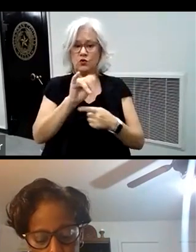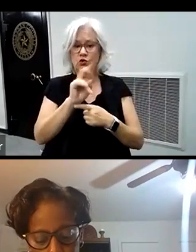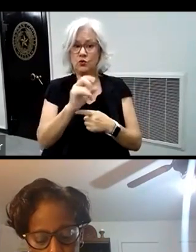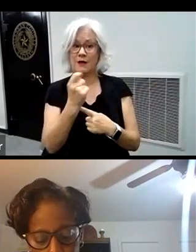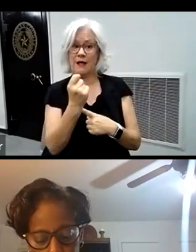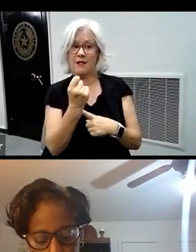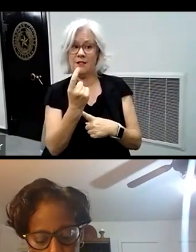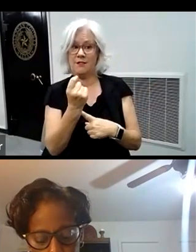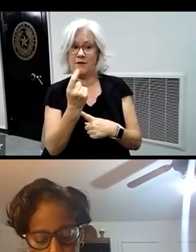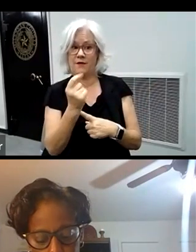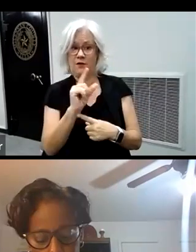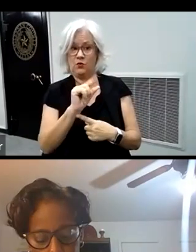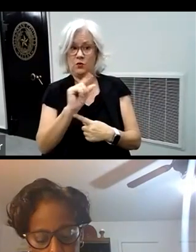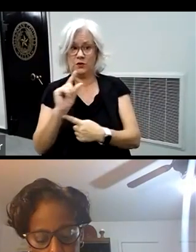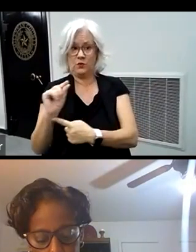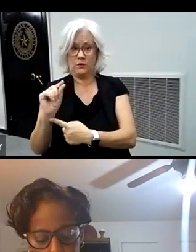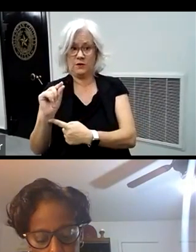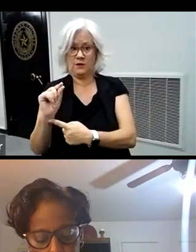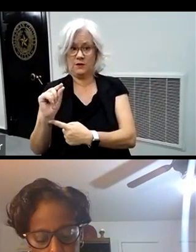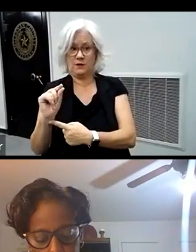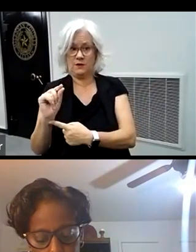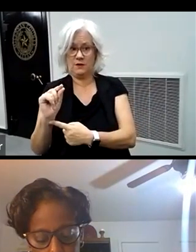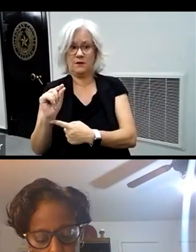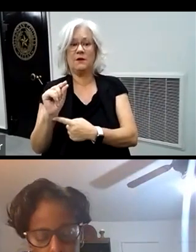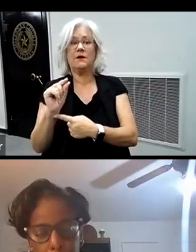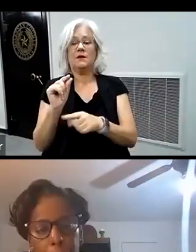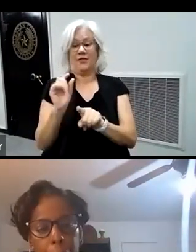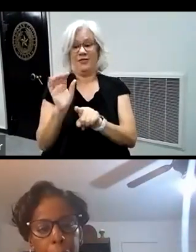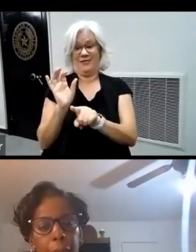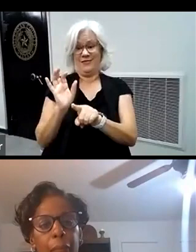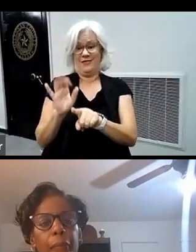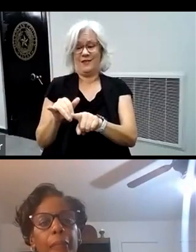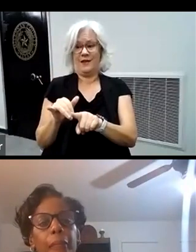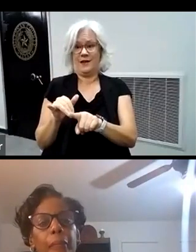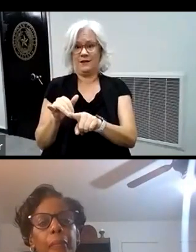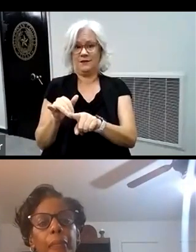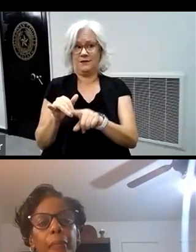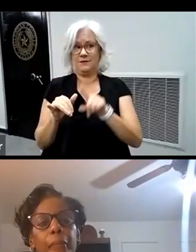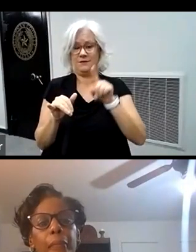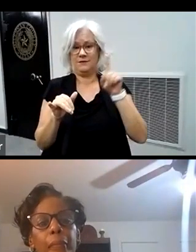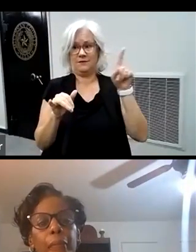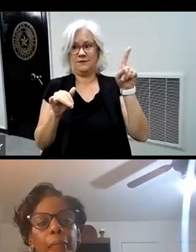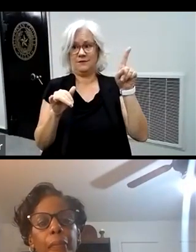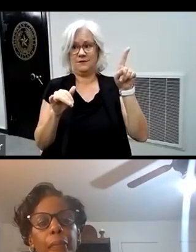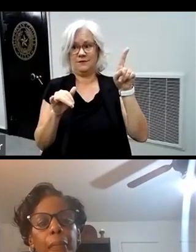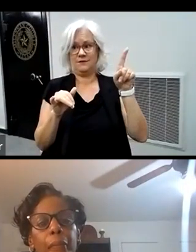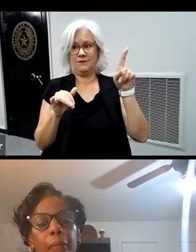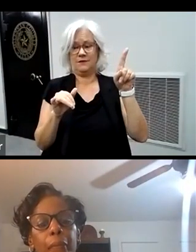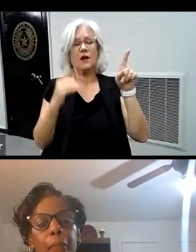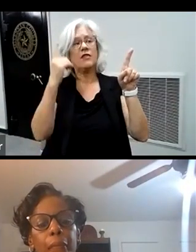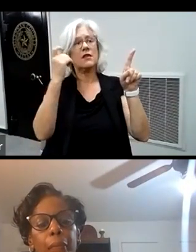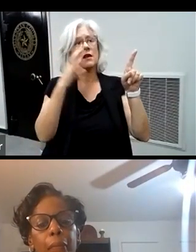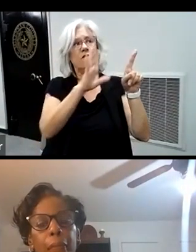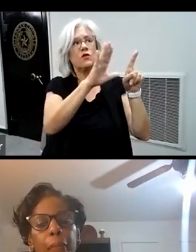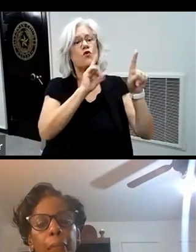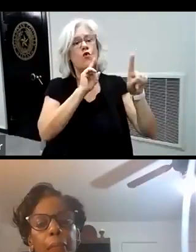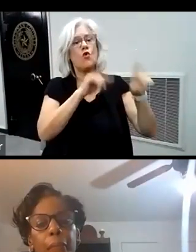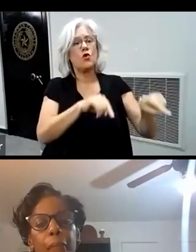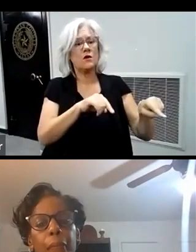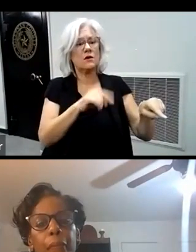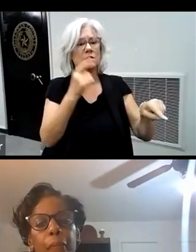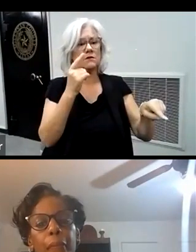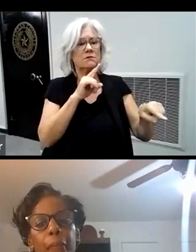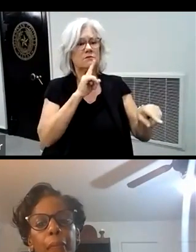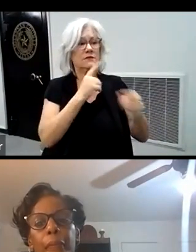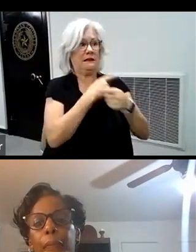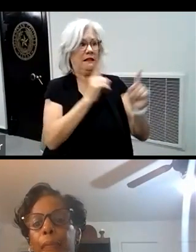because that's when the governor's has been extended to. So we'll match up